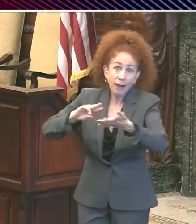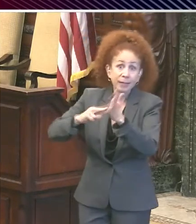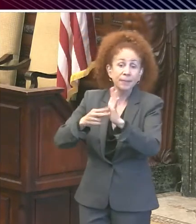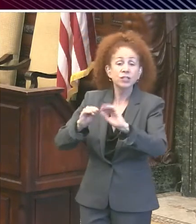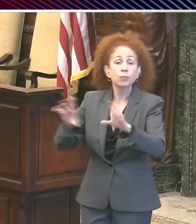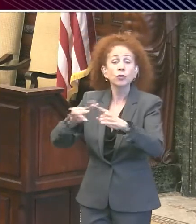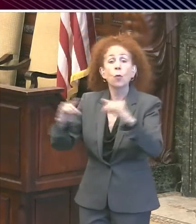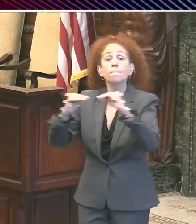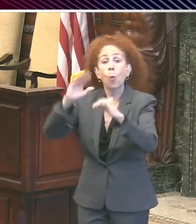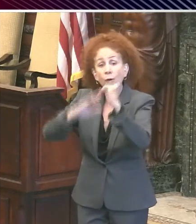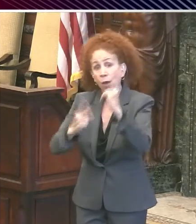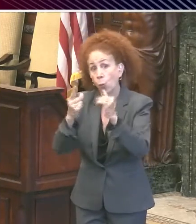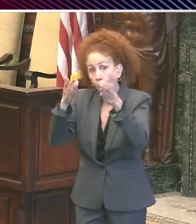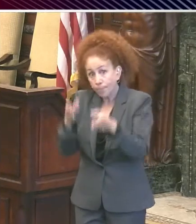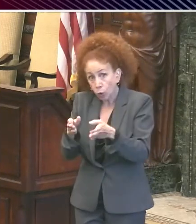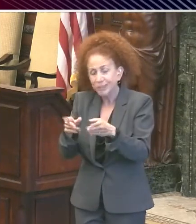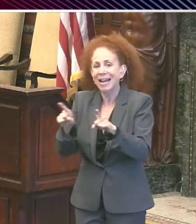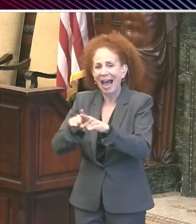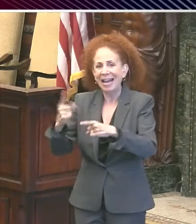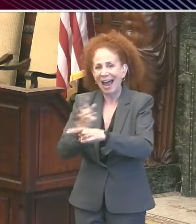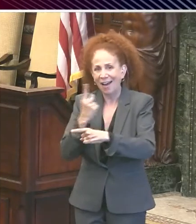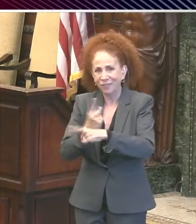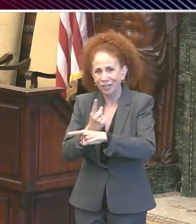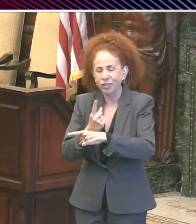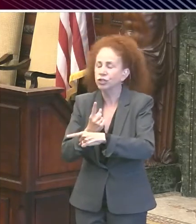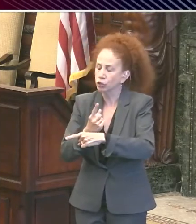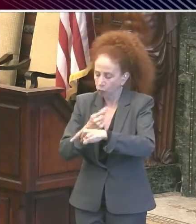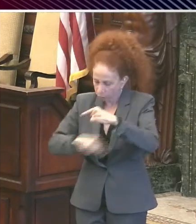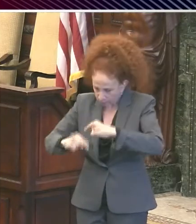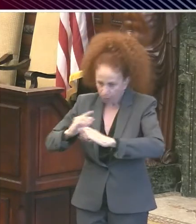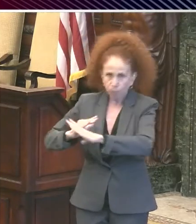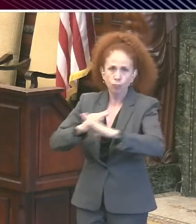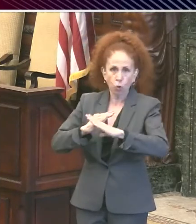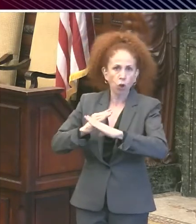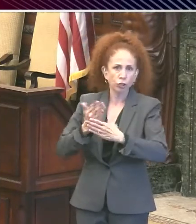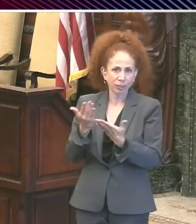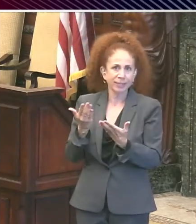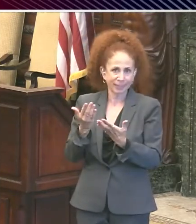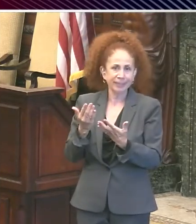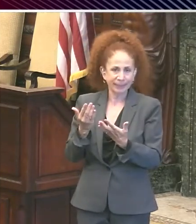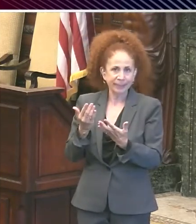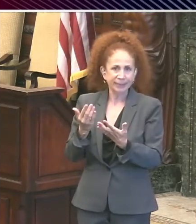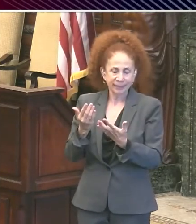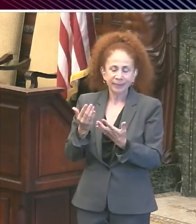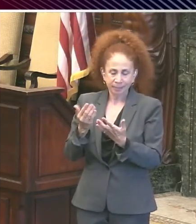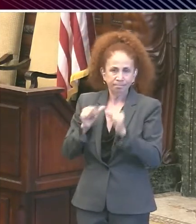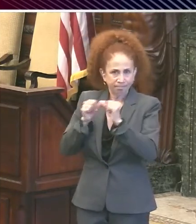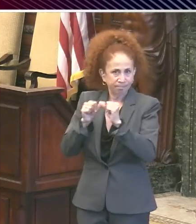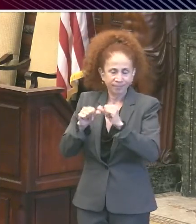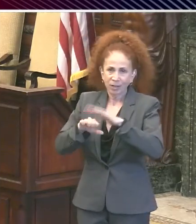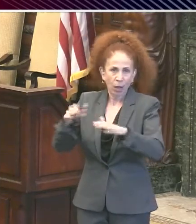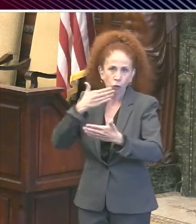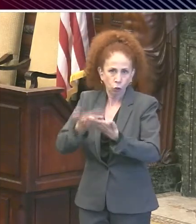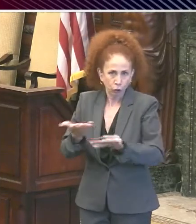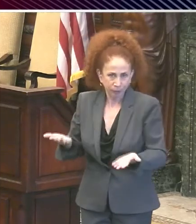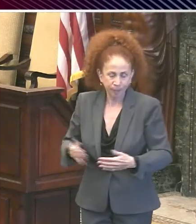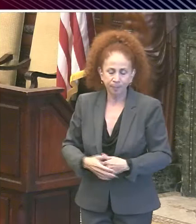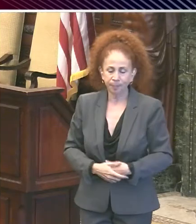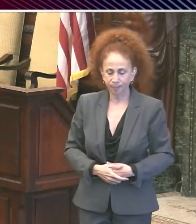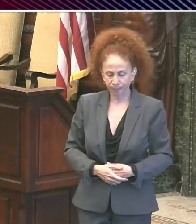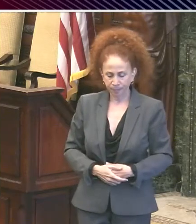more than one person on average. And so our precautions are not being able to, or over the long term are not good.